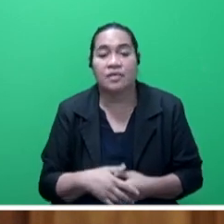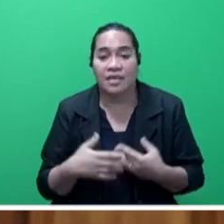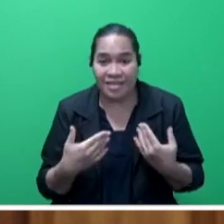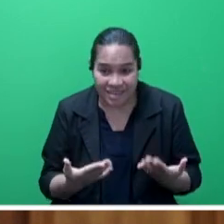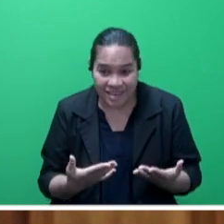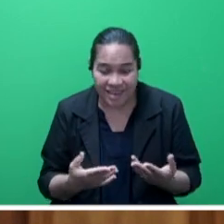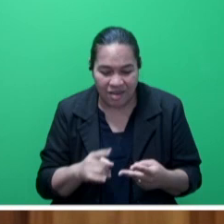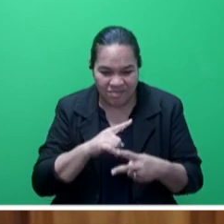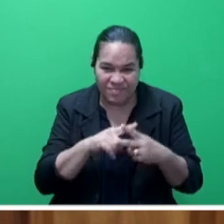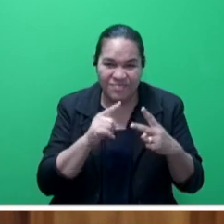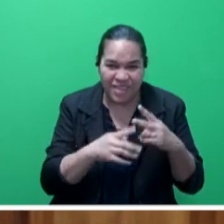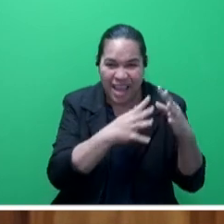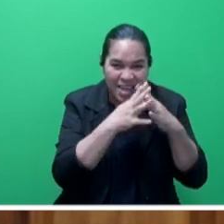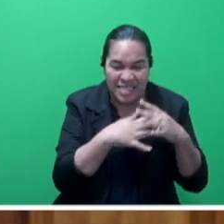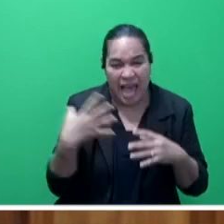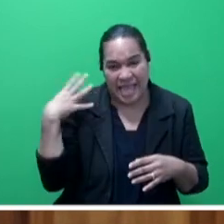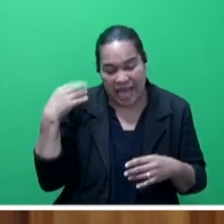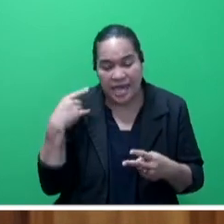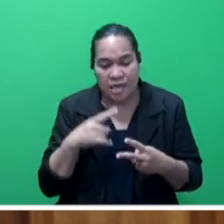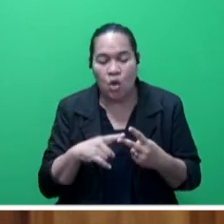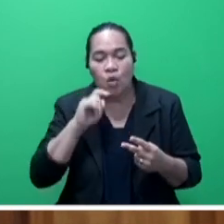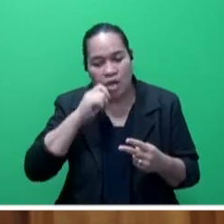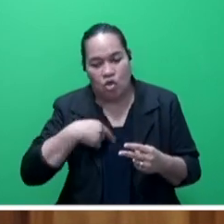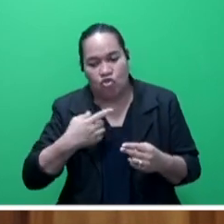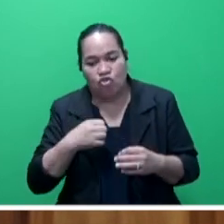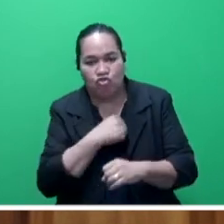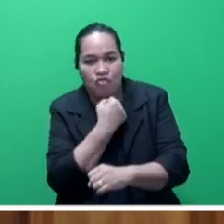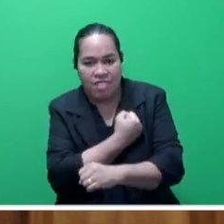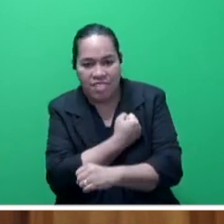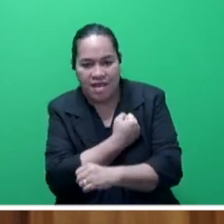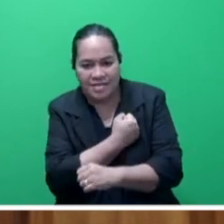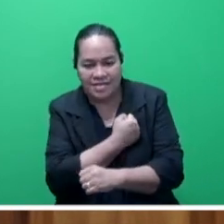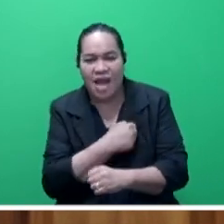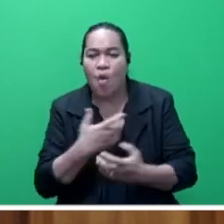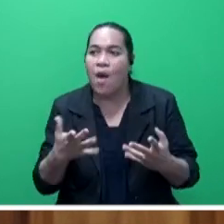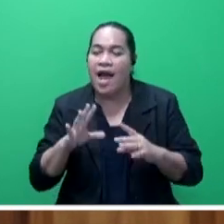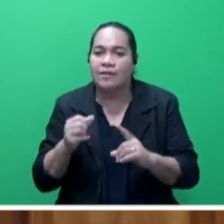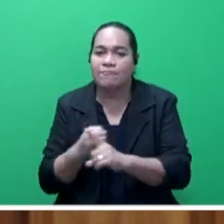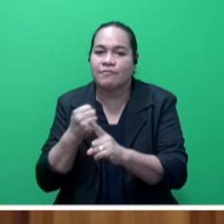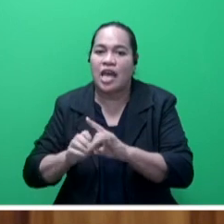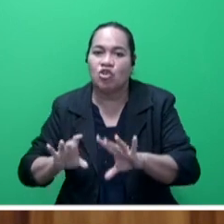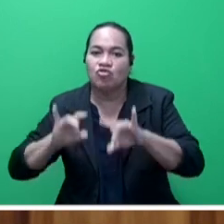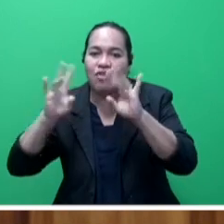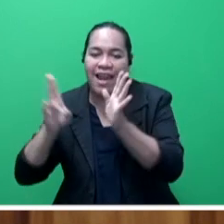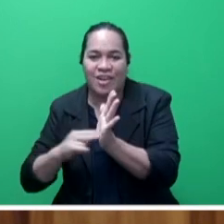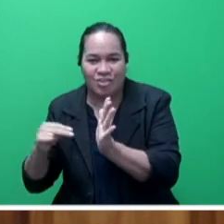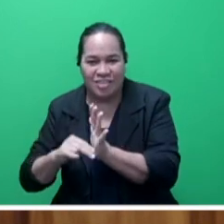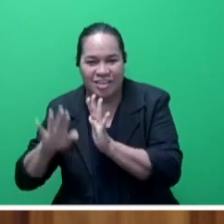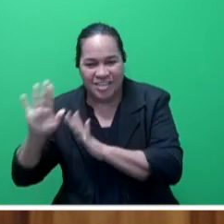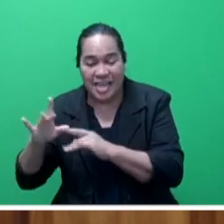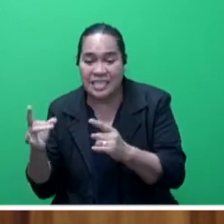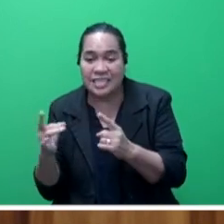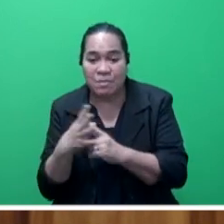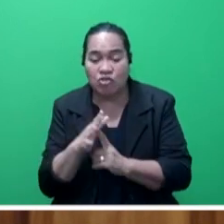sir, aside from the US and Canada, we will continue strengthening our brand presence in Australia and New Zealand, especially when the resumption of